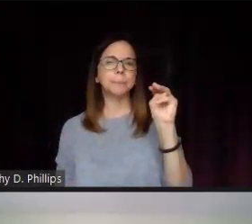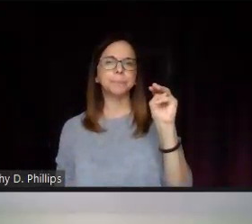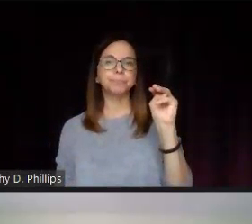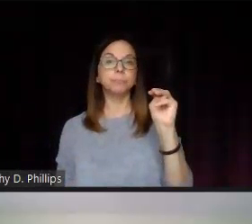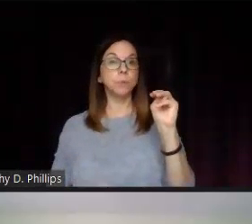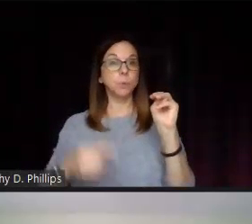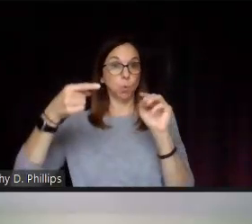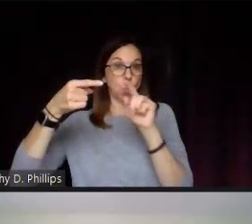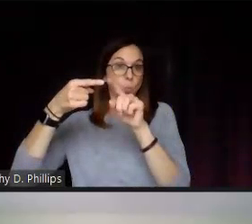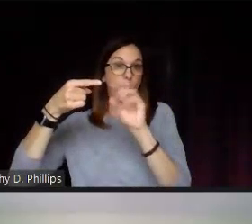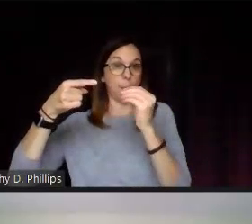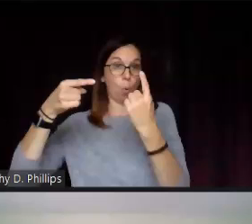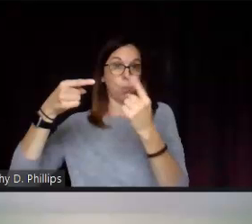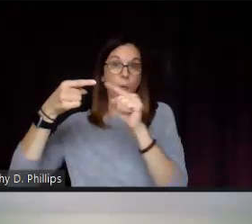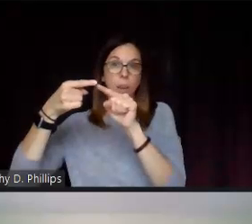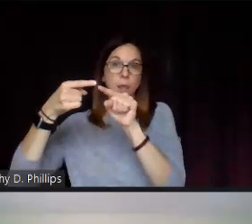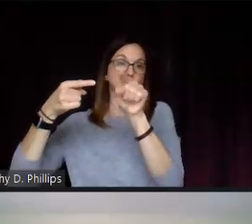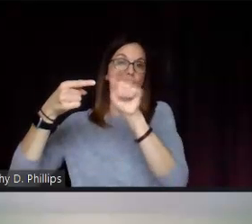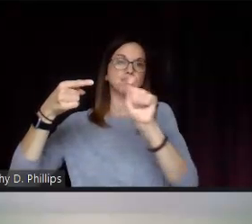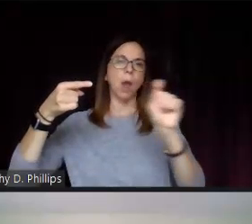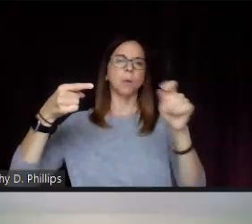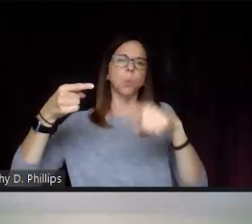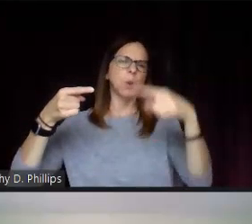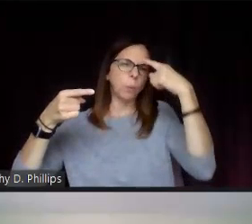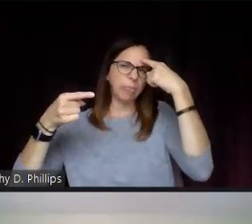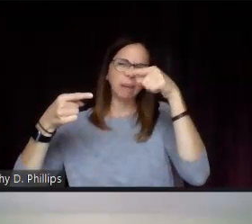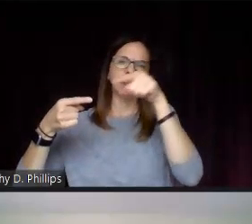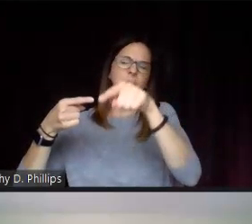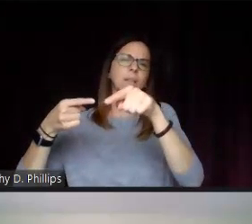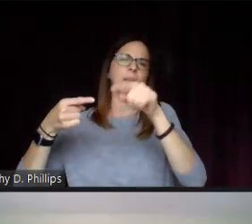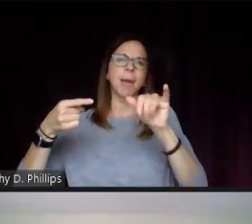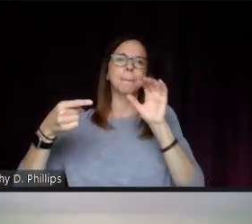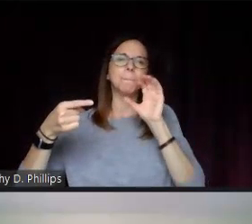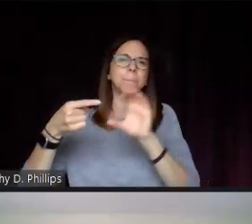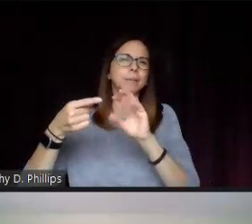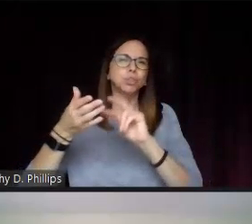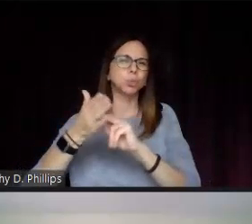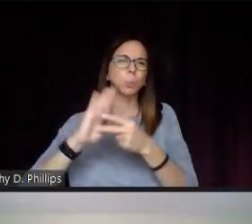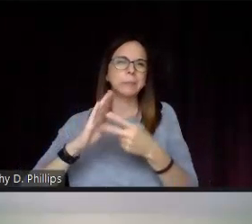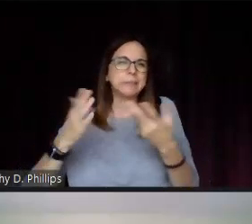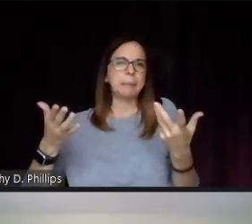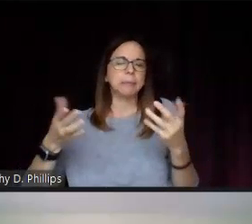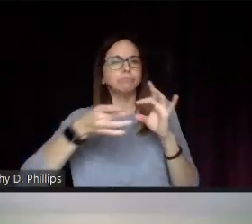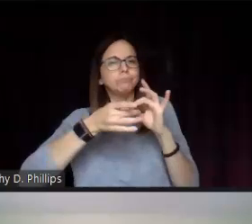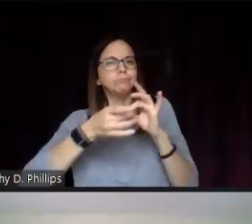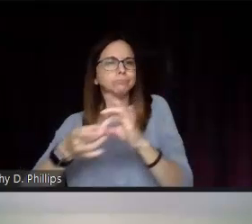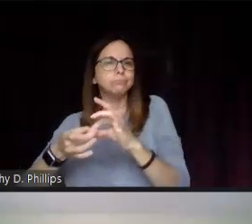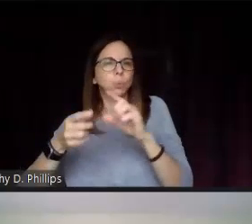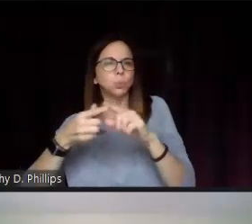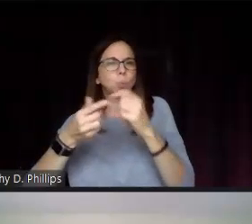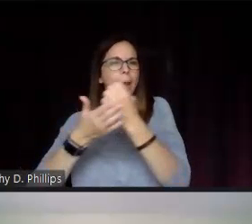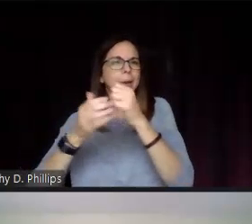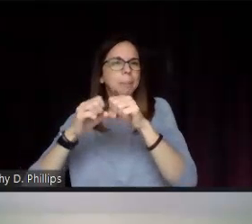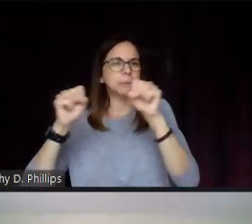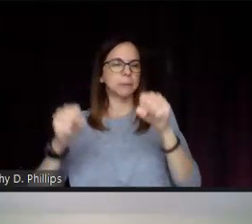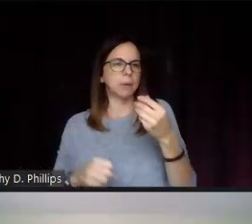write down what you think it means with regard to this economic system. I'll give you